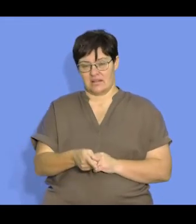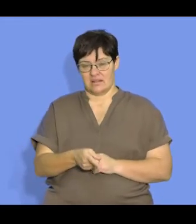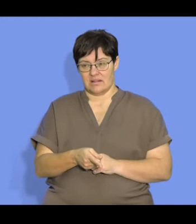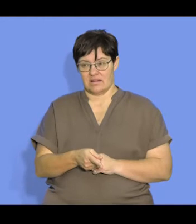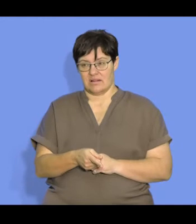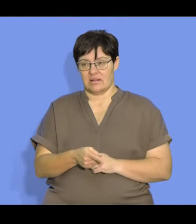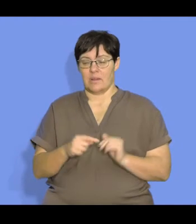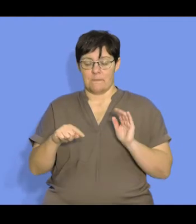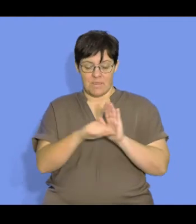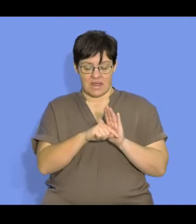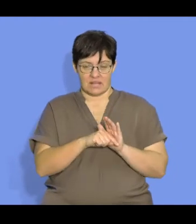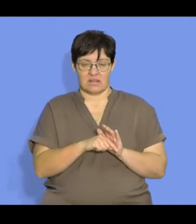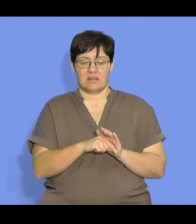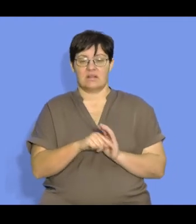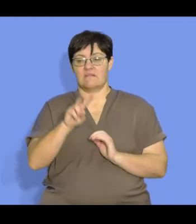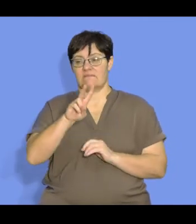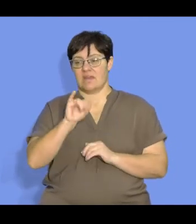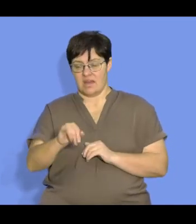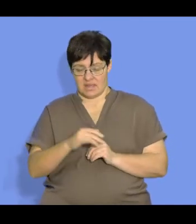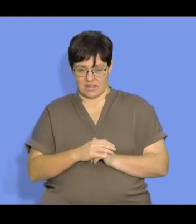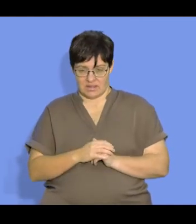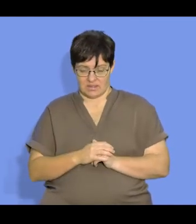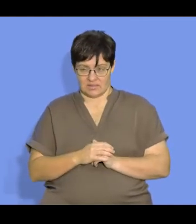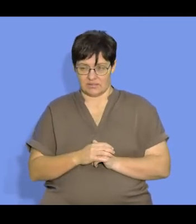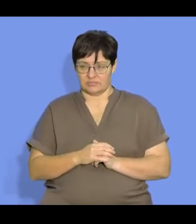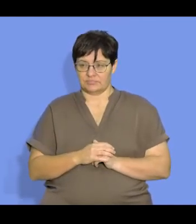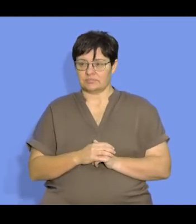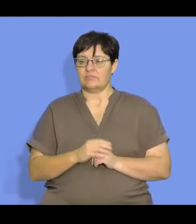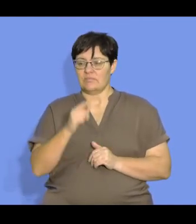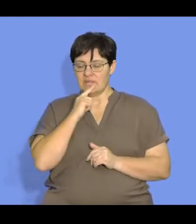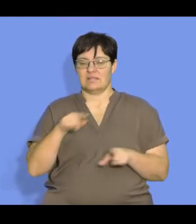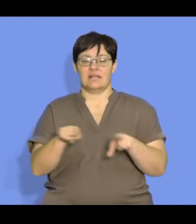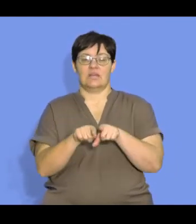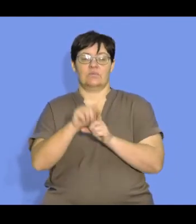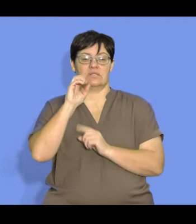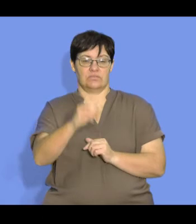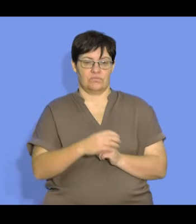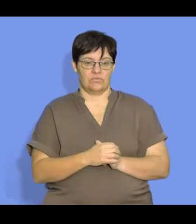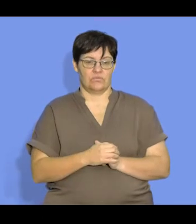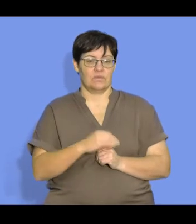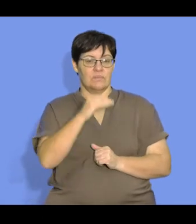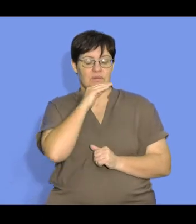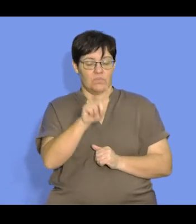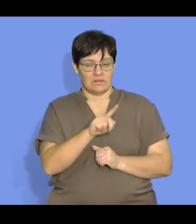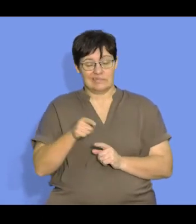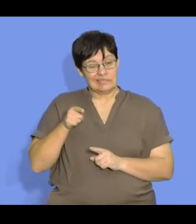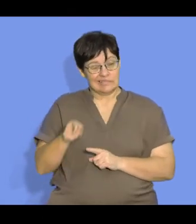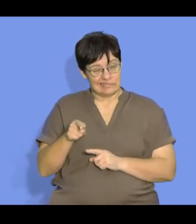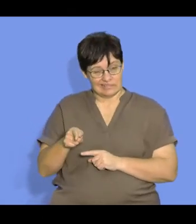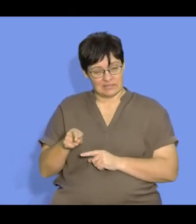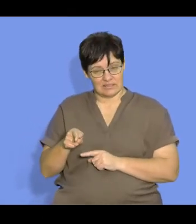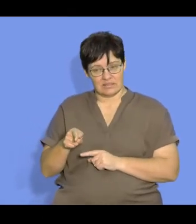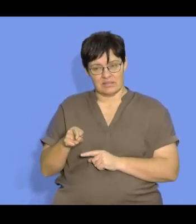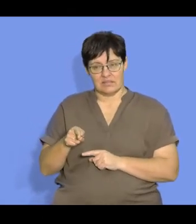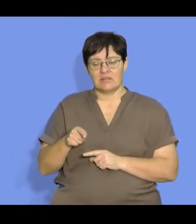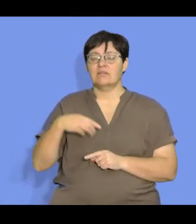final minus our initial volume, which will actually be equal to 0, meaning that at that